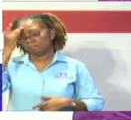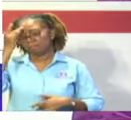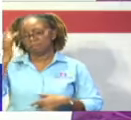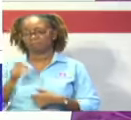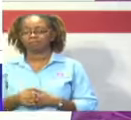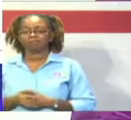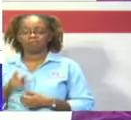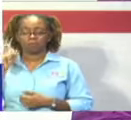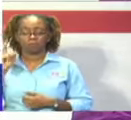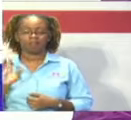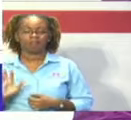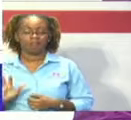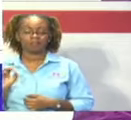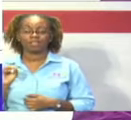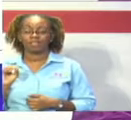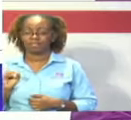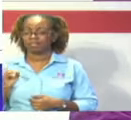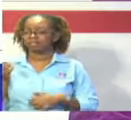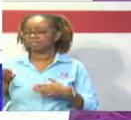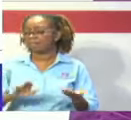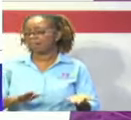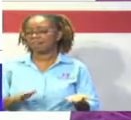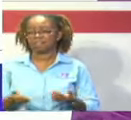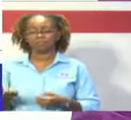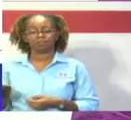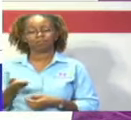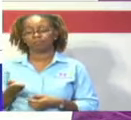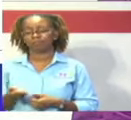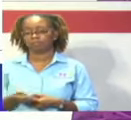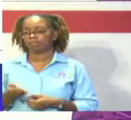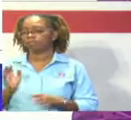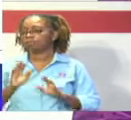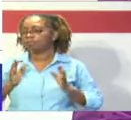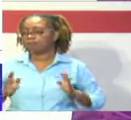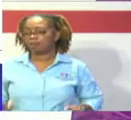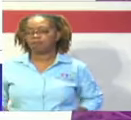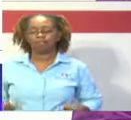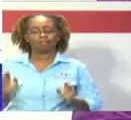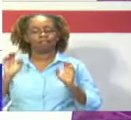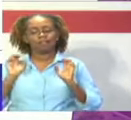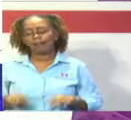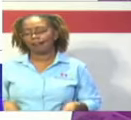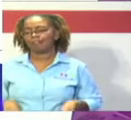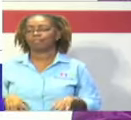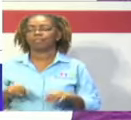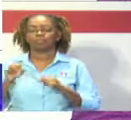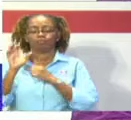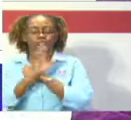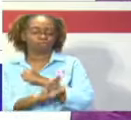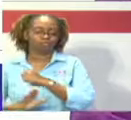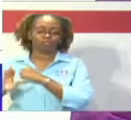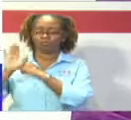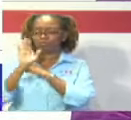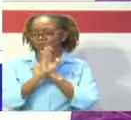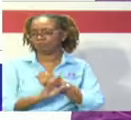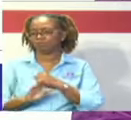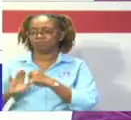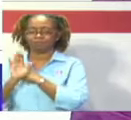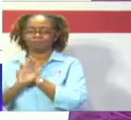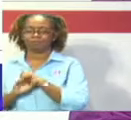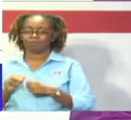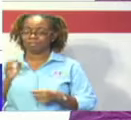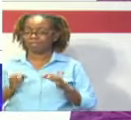in advance. Your immune system can prepare all the right weapons, the right B cells, T cells, antibodies. So even if the fight